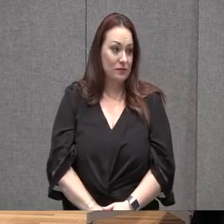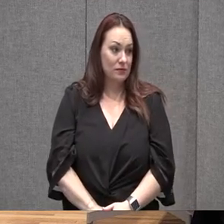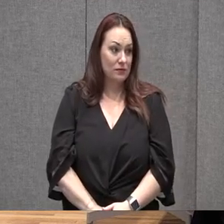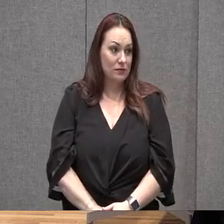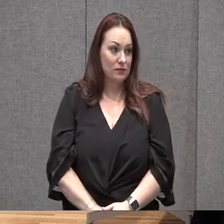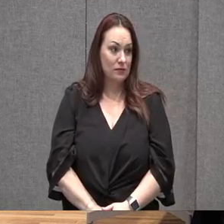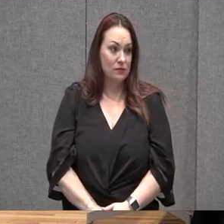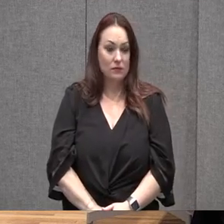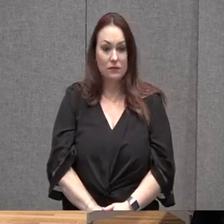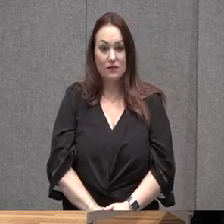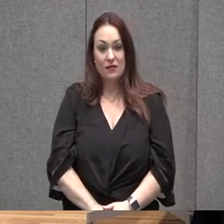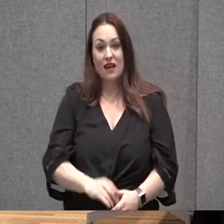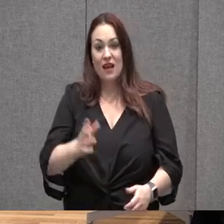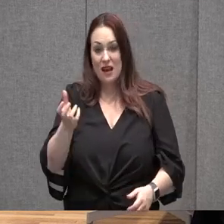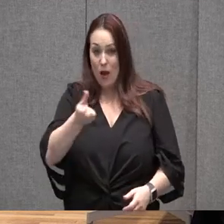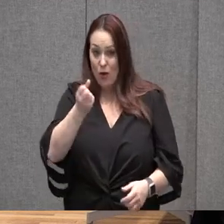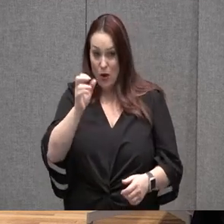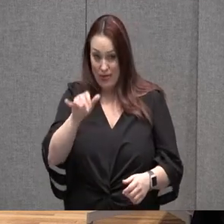All right. And I'll hold that.